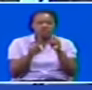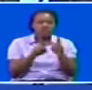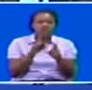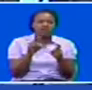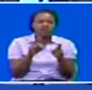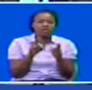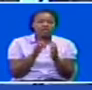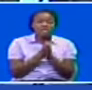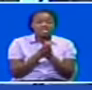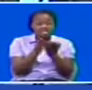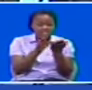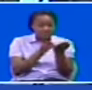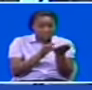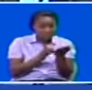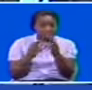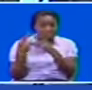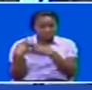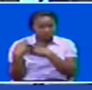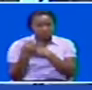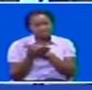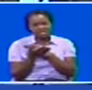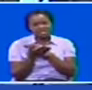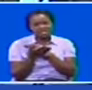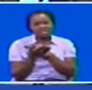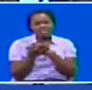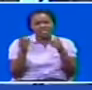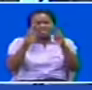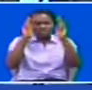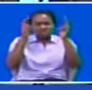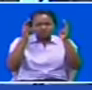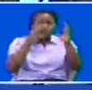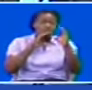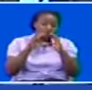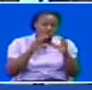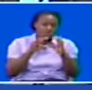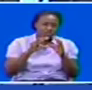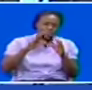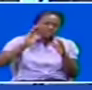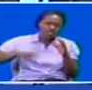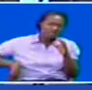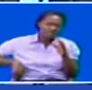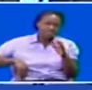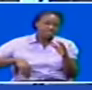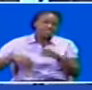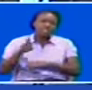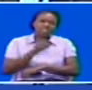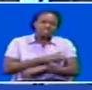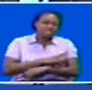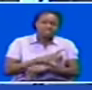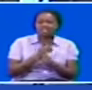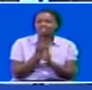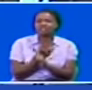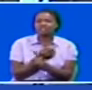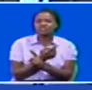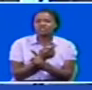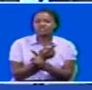as accountability in the counties has also come up. And this has been a topic of conversation in the last couple of days, owing to some of the events that